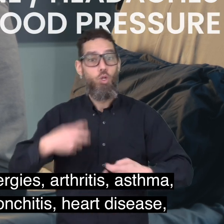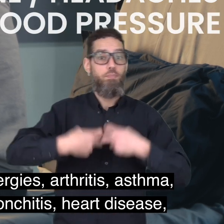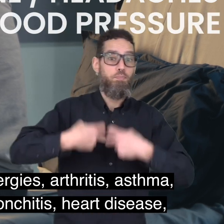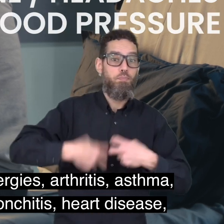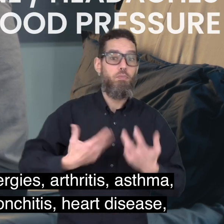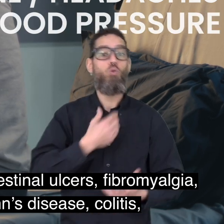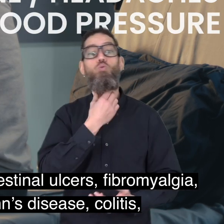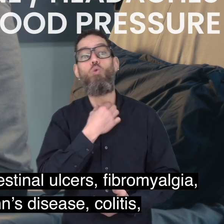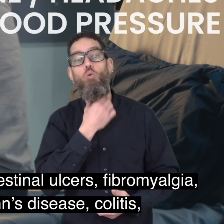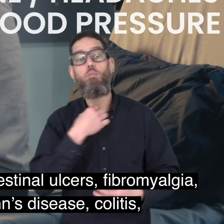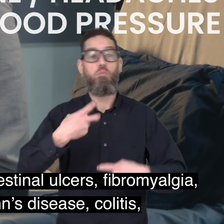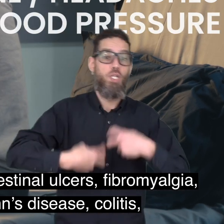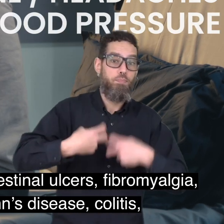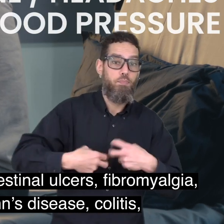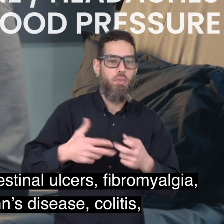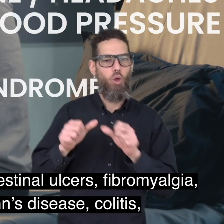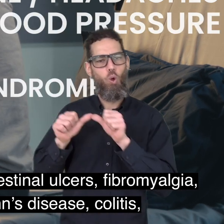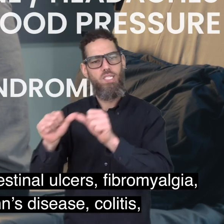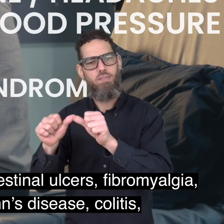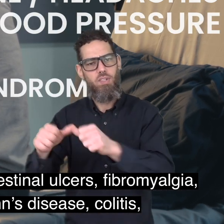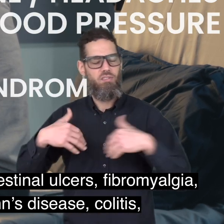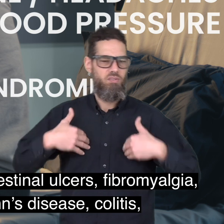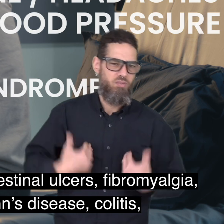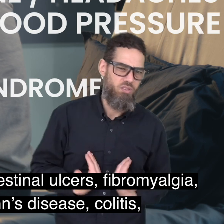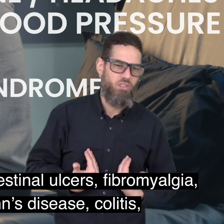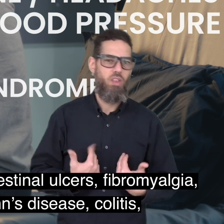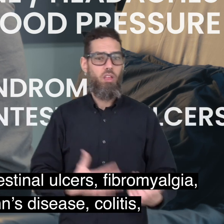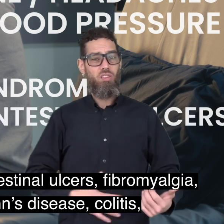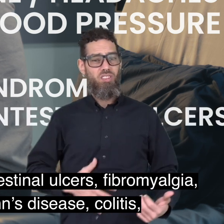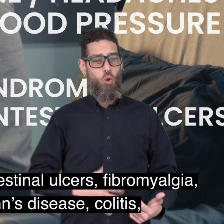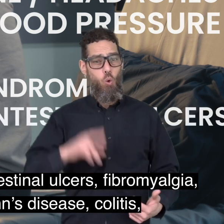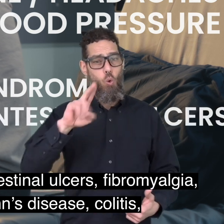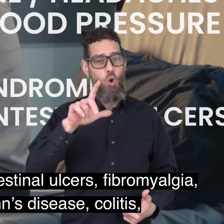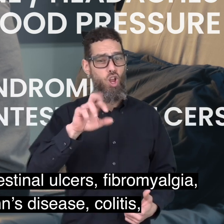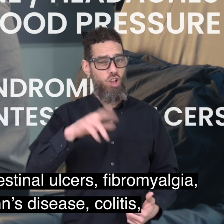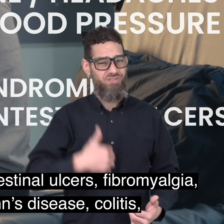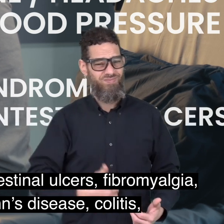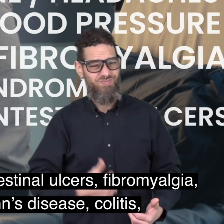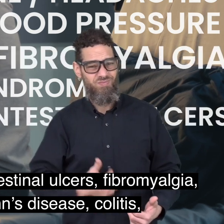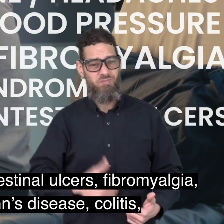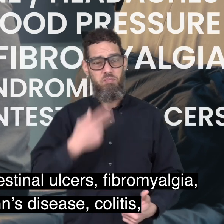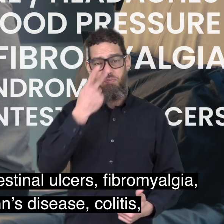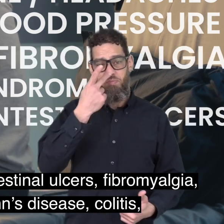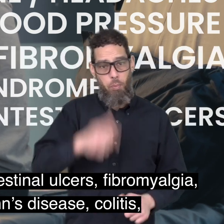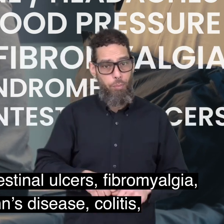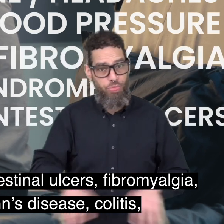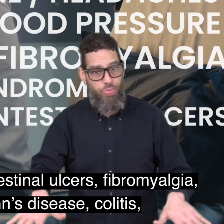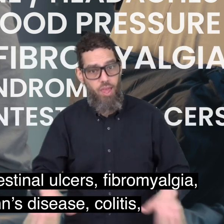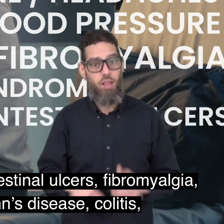bronchitis, heart disease, thyroid conditions, chronic fatigue syndrome, stomach or intestinal ulcers,